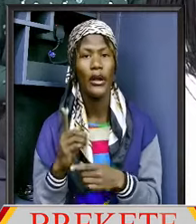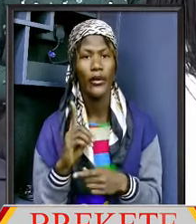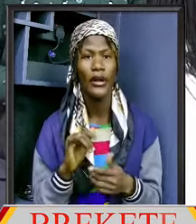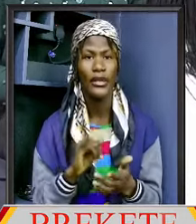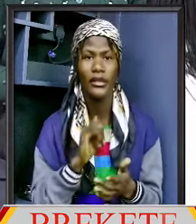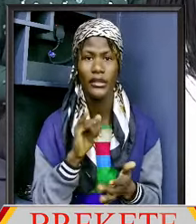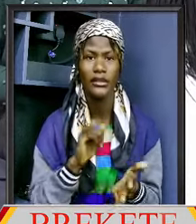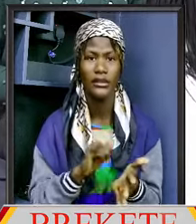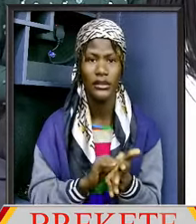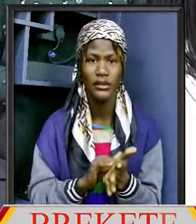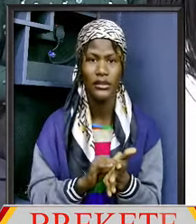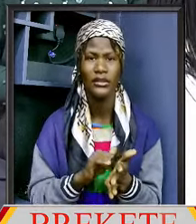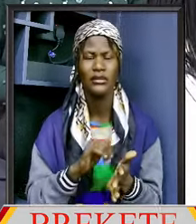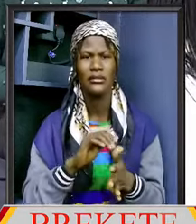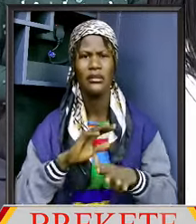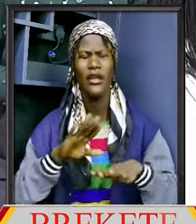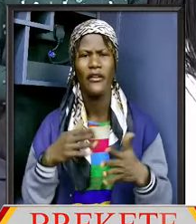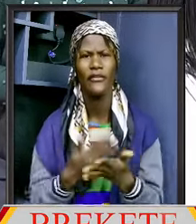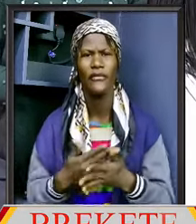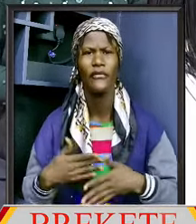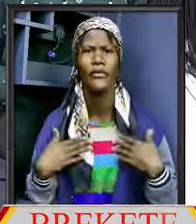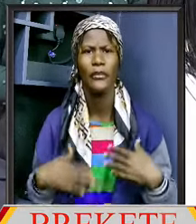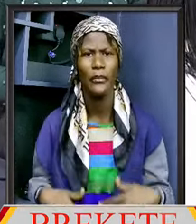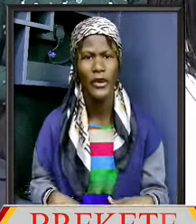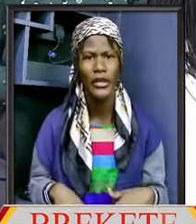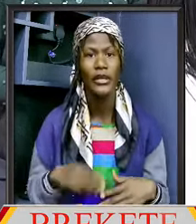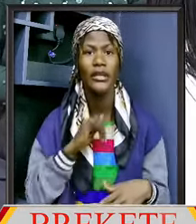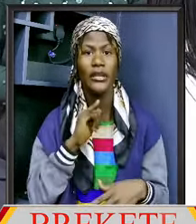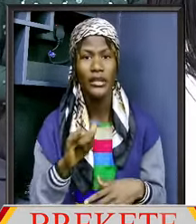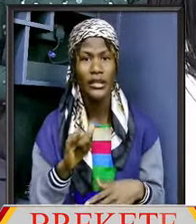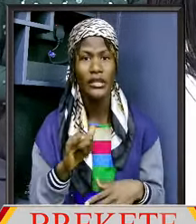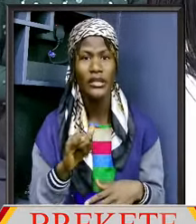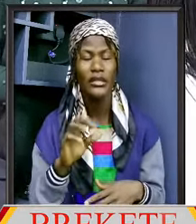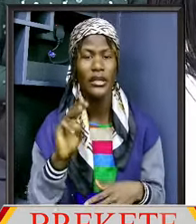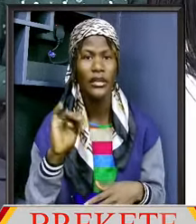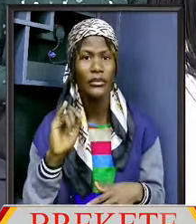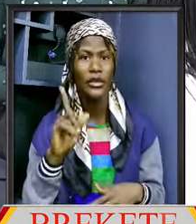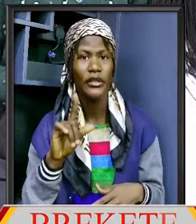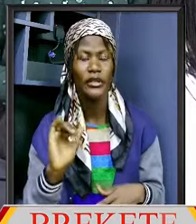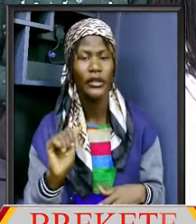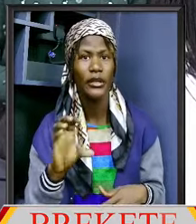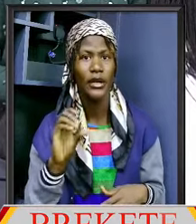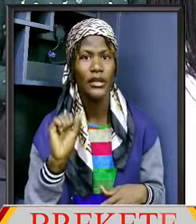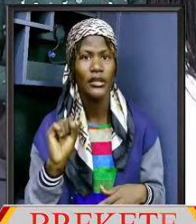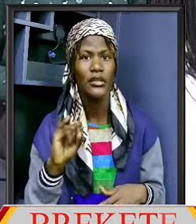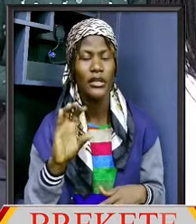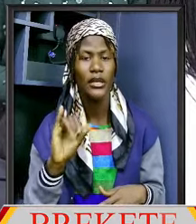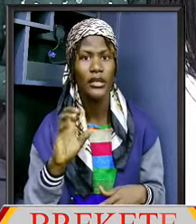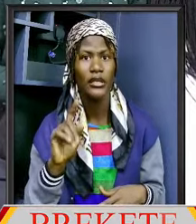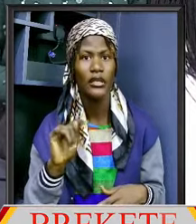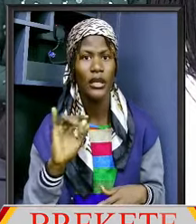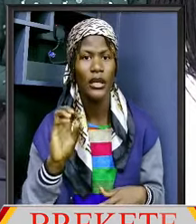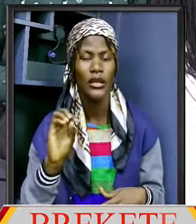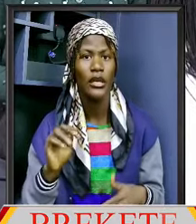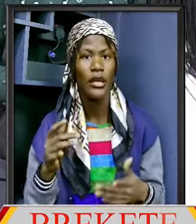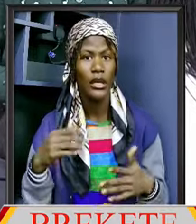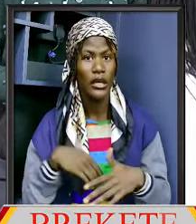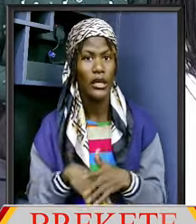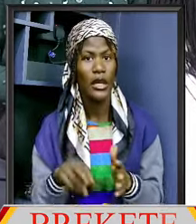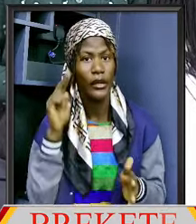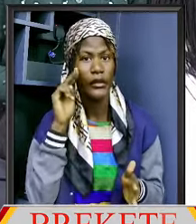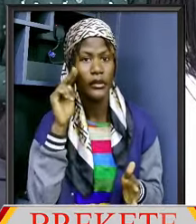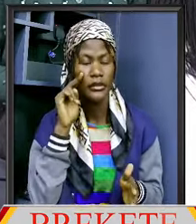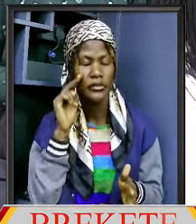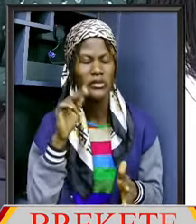as be say everybody where be medical lab scientists for Nigeria. The law requires say they go be our member. This are our